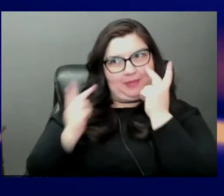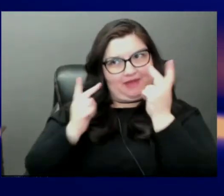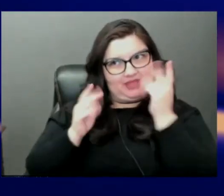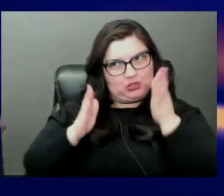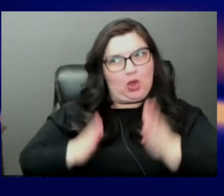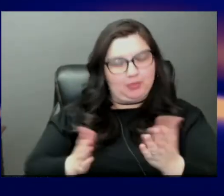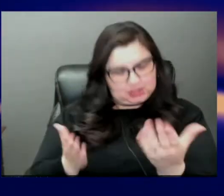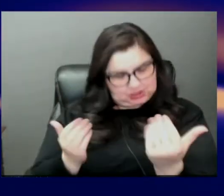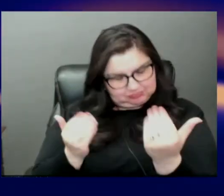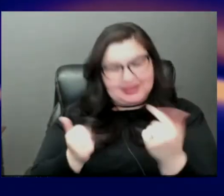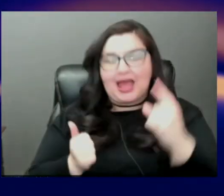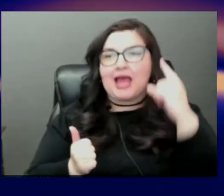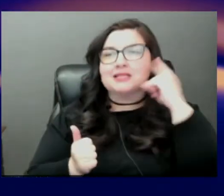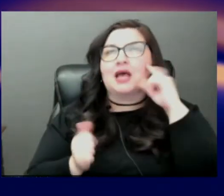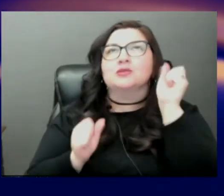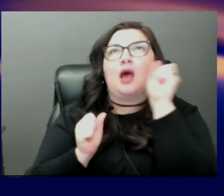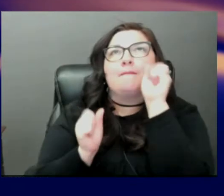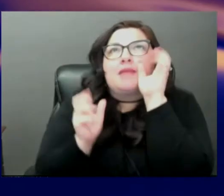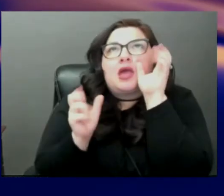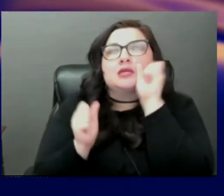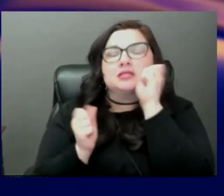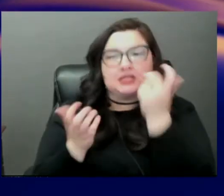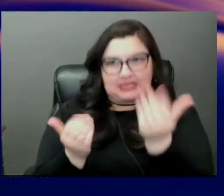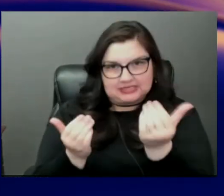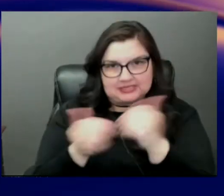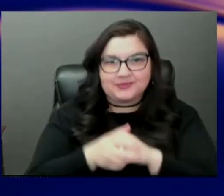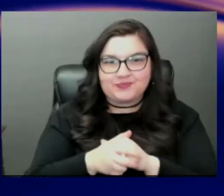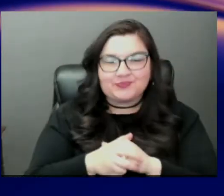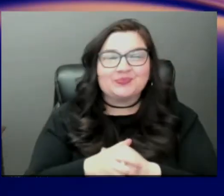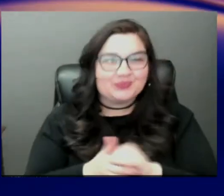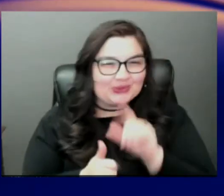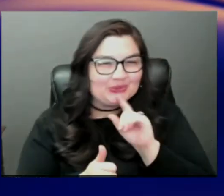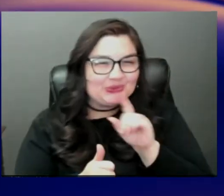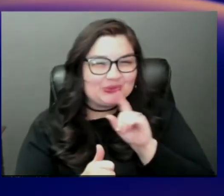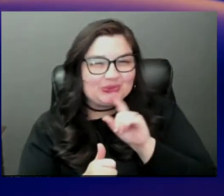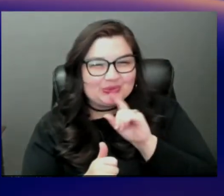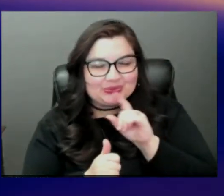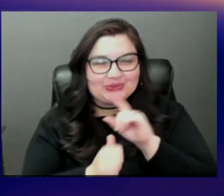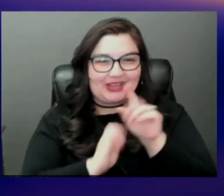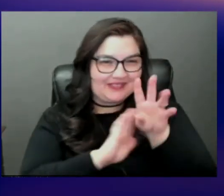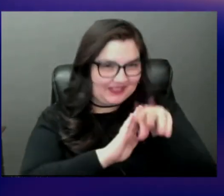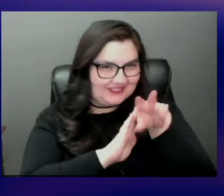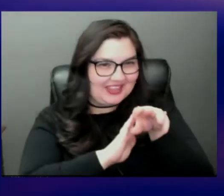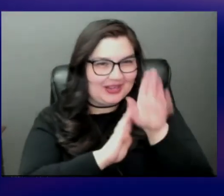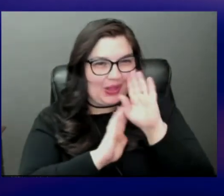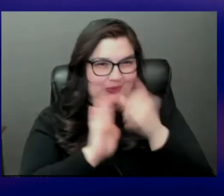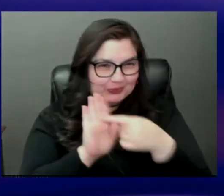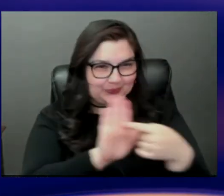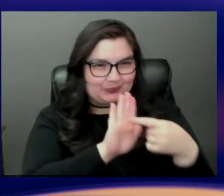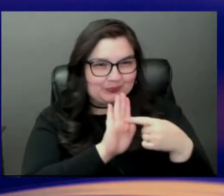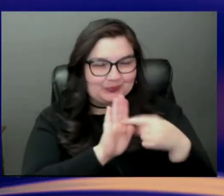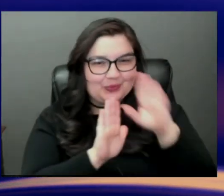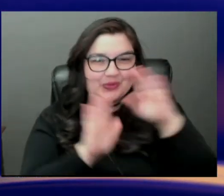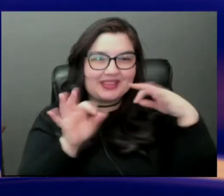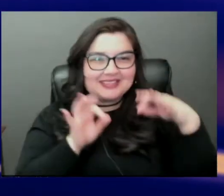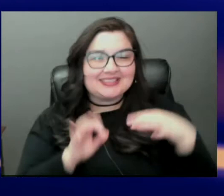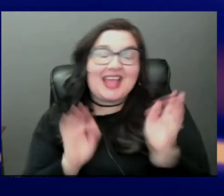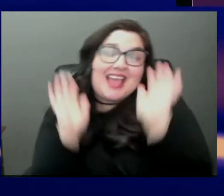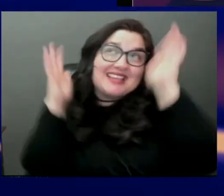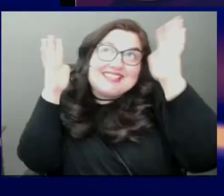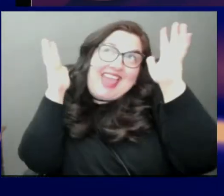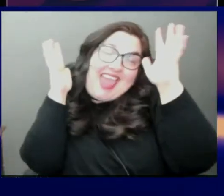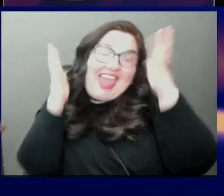sounds amazing. All right. I have a video, and I can talk you through that. Yay, my favorite All right. part of